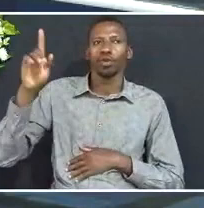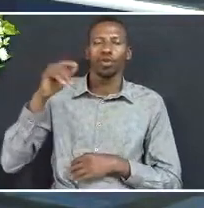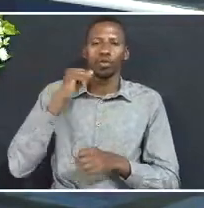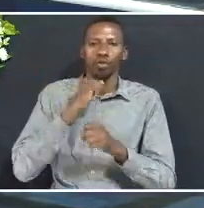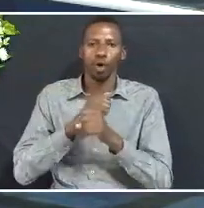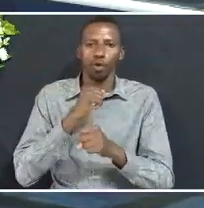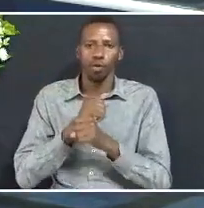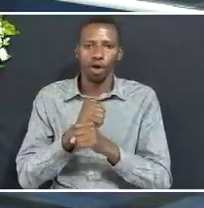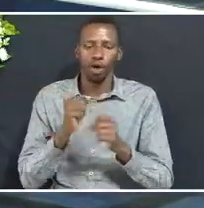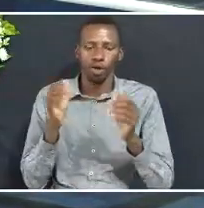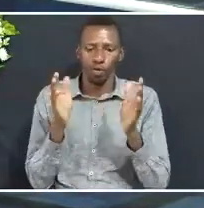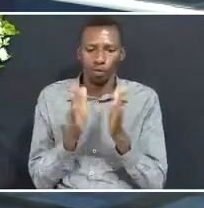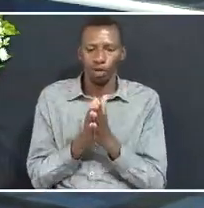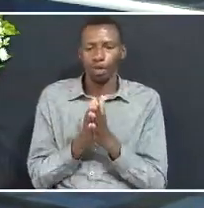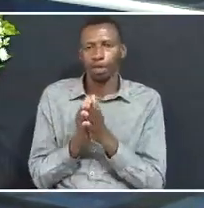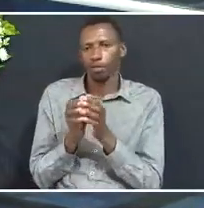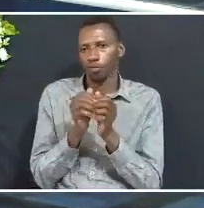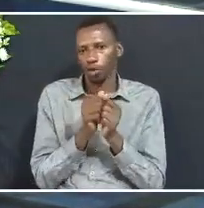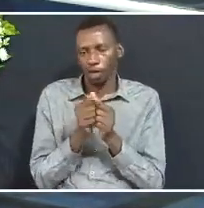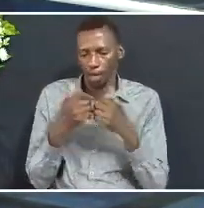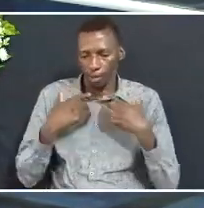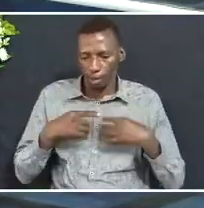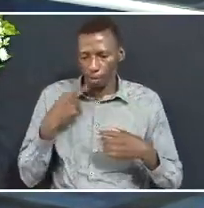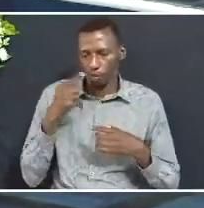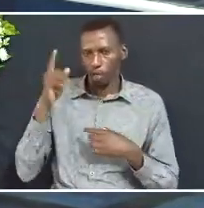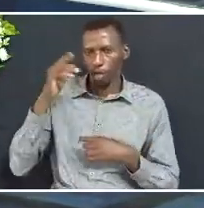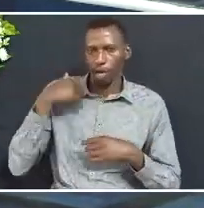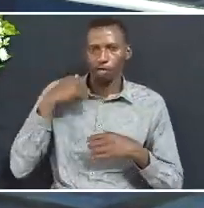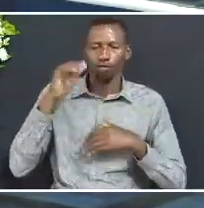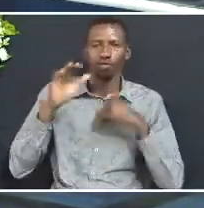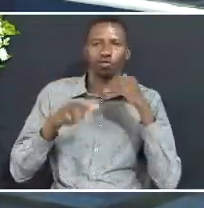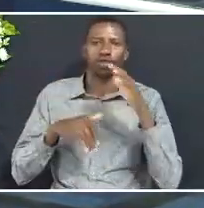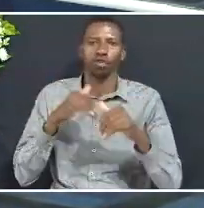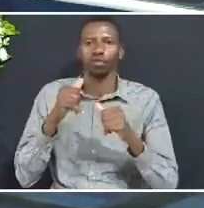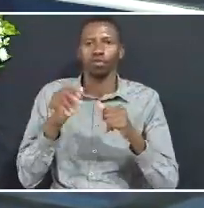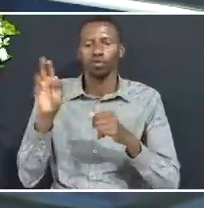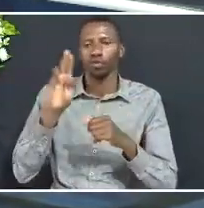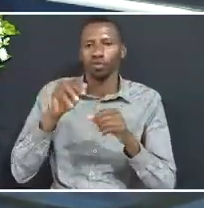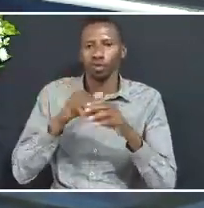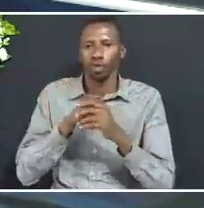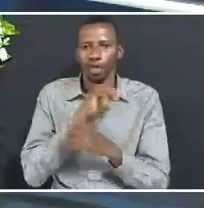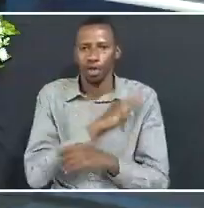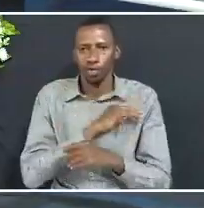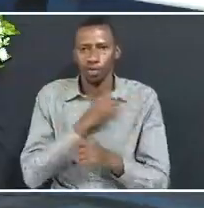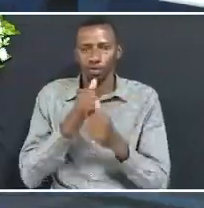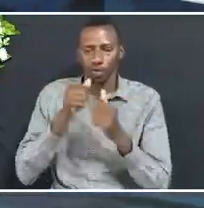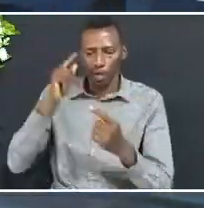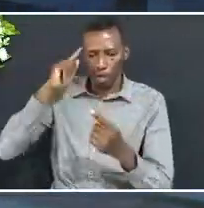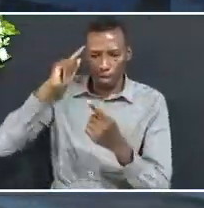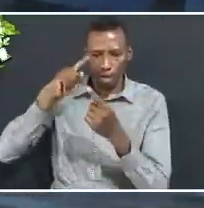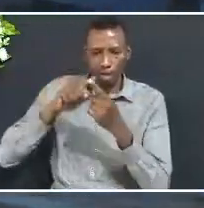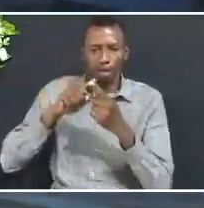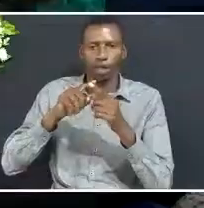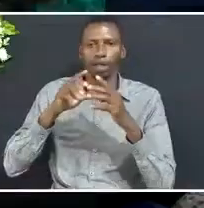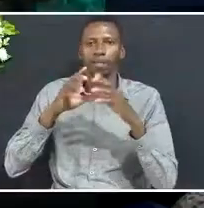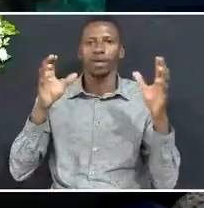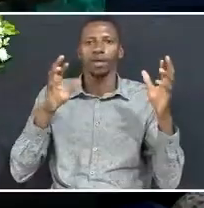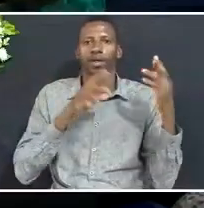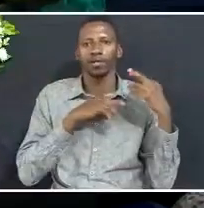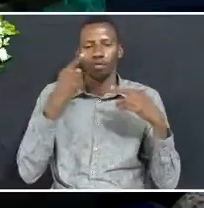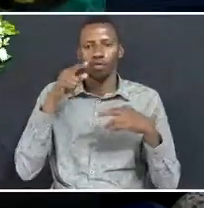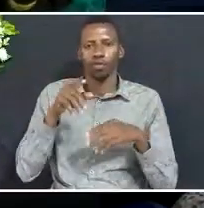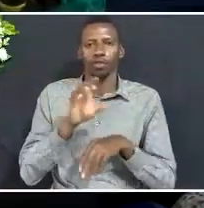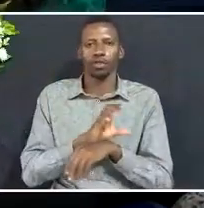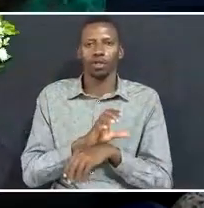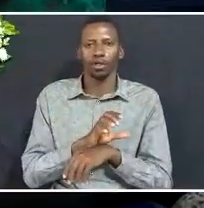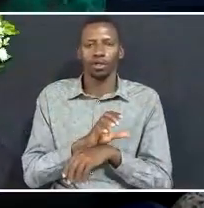called to use them in the mission, which is the mandate of this church, which is the reason why you are seated here.